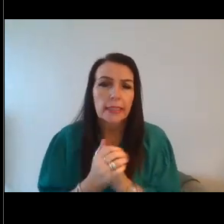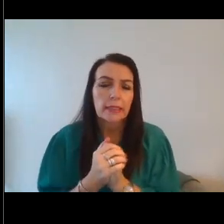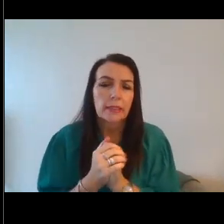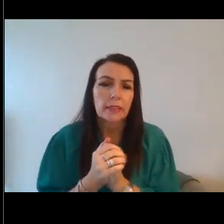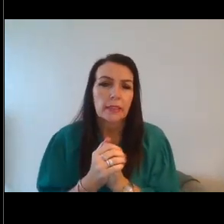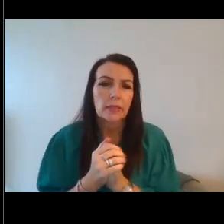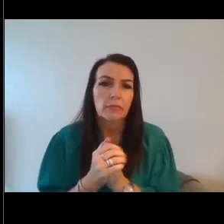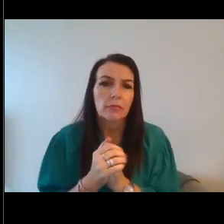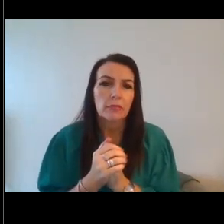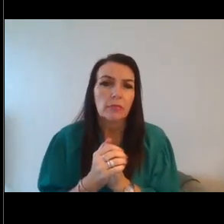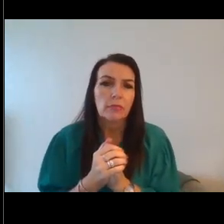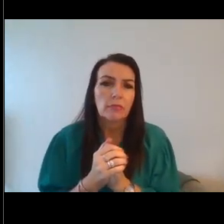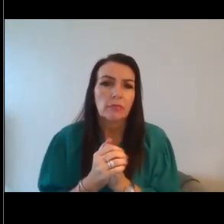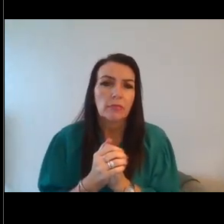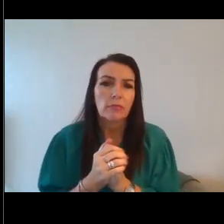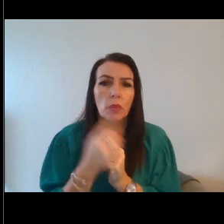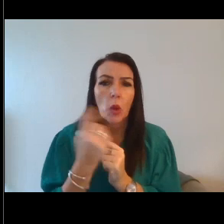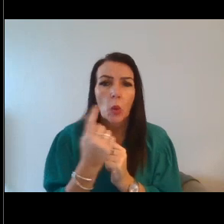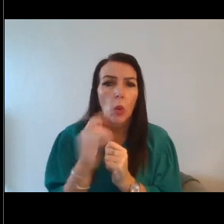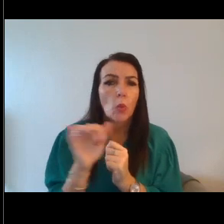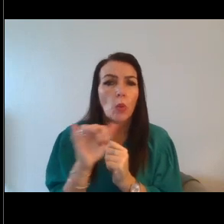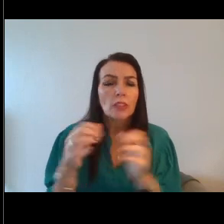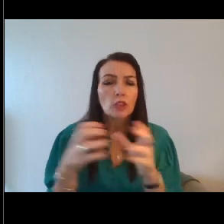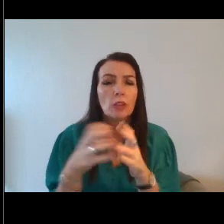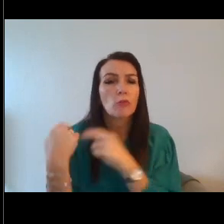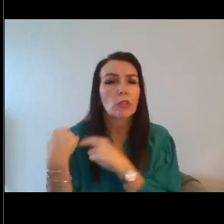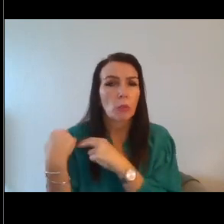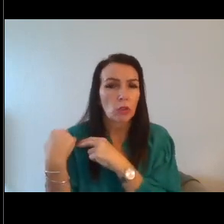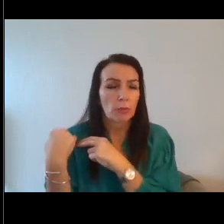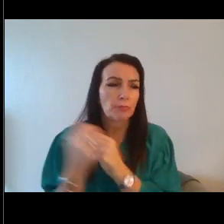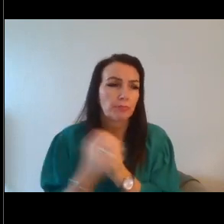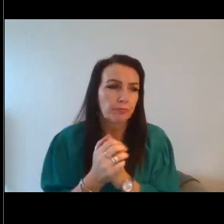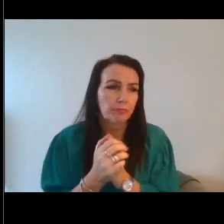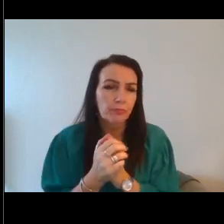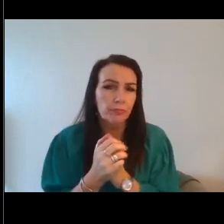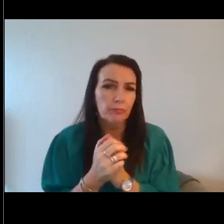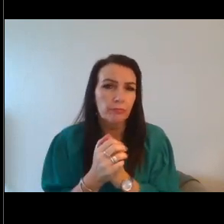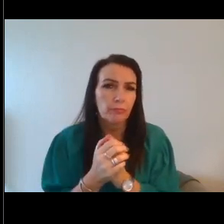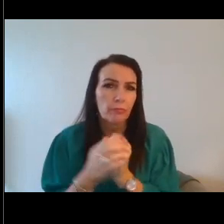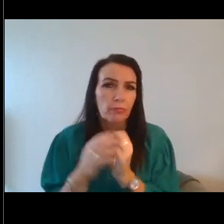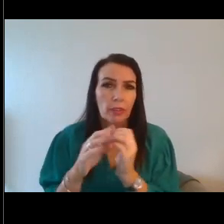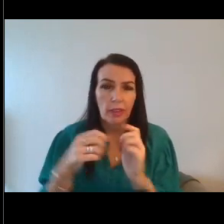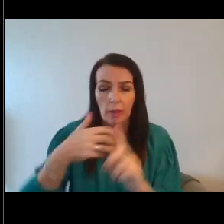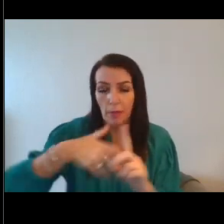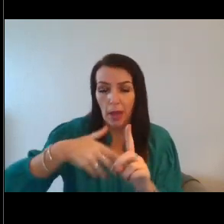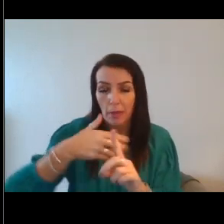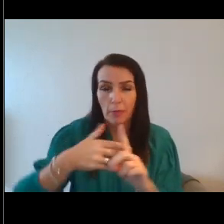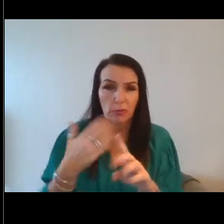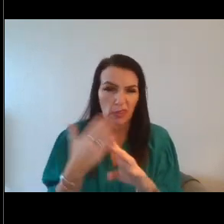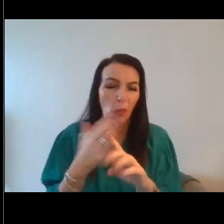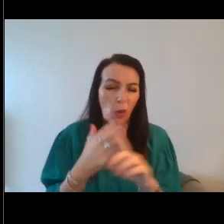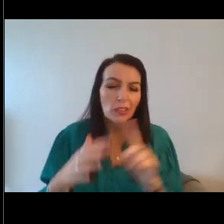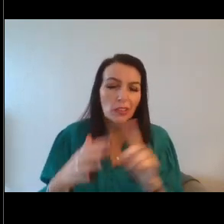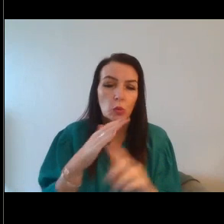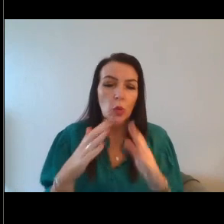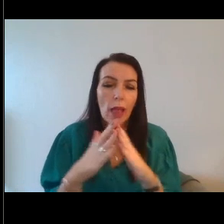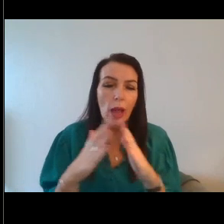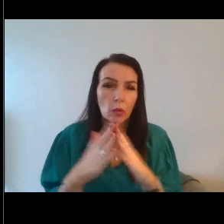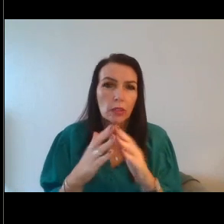all, starting with which team is responsible. Now, as I say, I come from a background working in social housing. I was